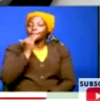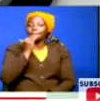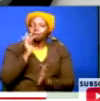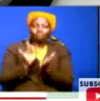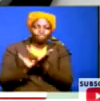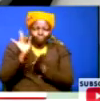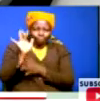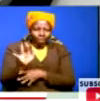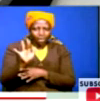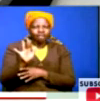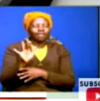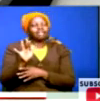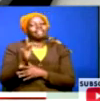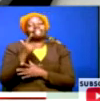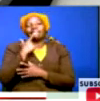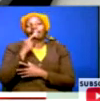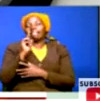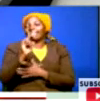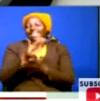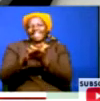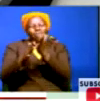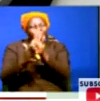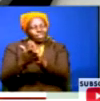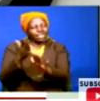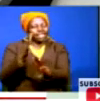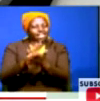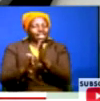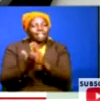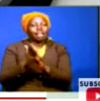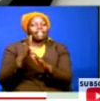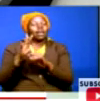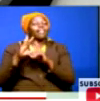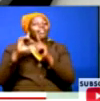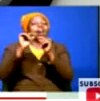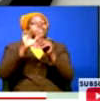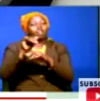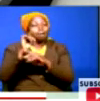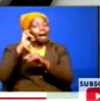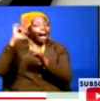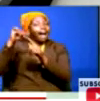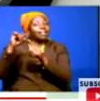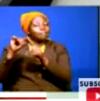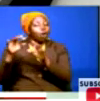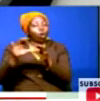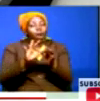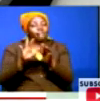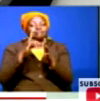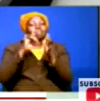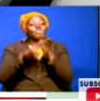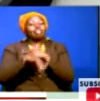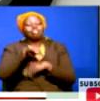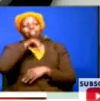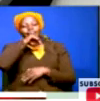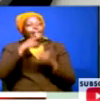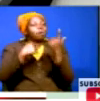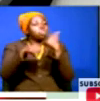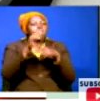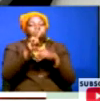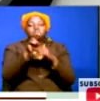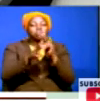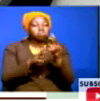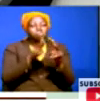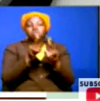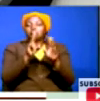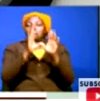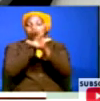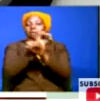hot air claims by Azimio coalition that its leader, Raila Odinga, won the 2022 presidential election by a landslide. The